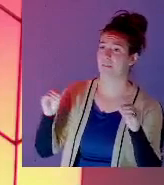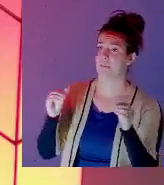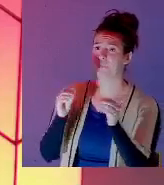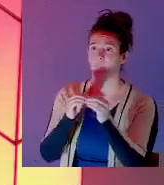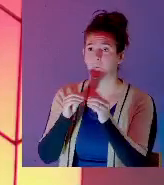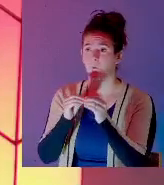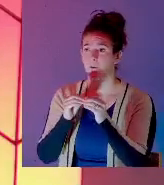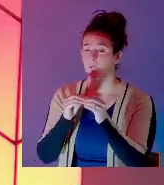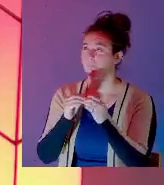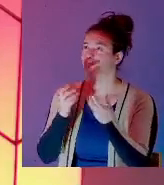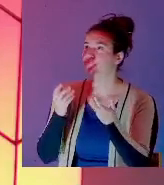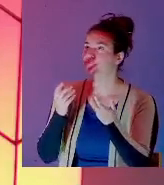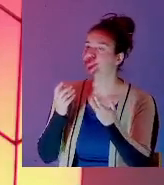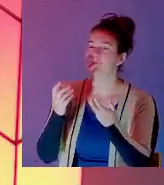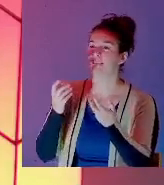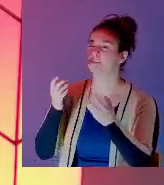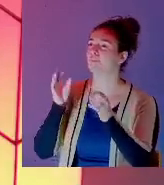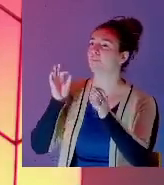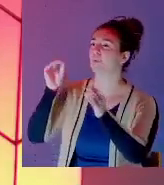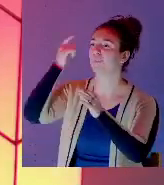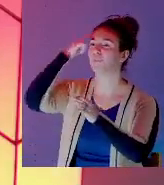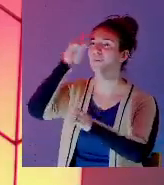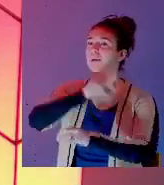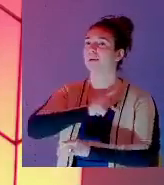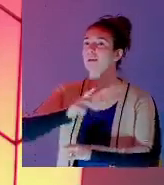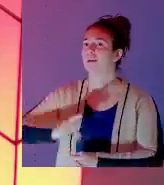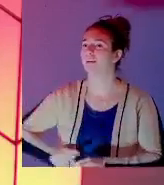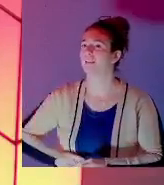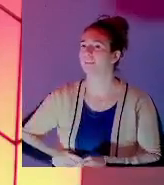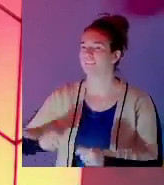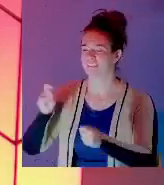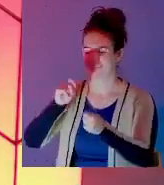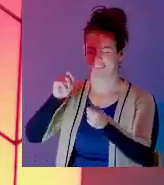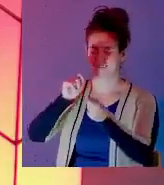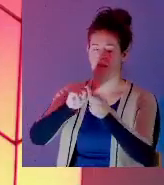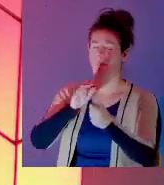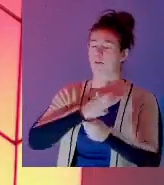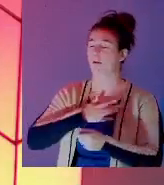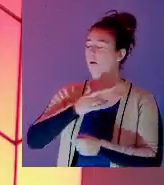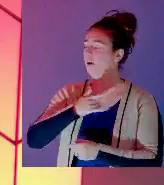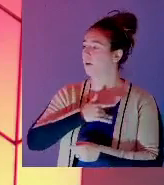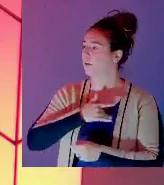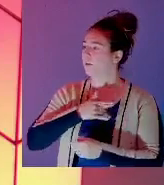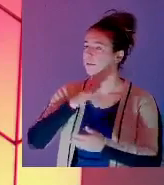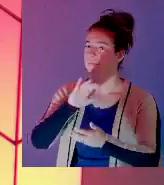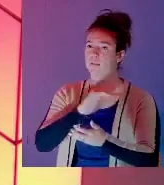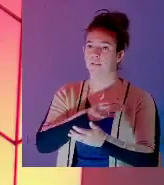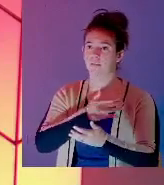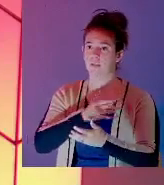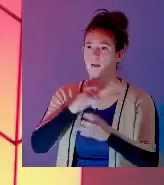king, except for a heart singing hallelujah.